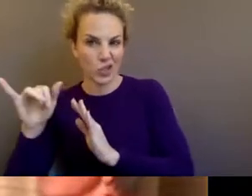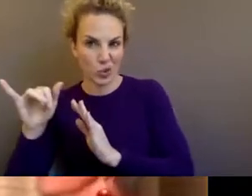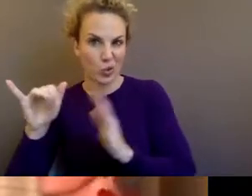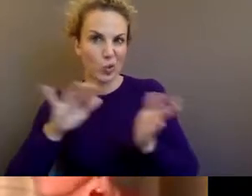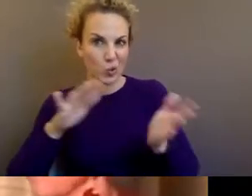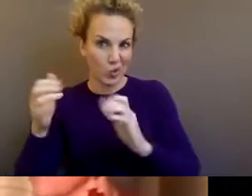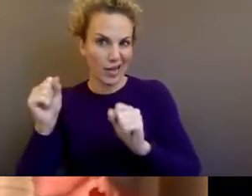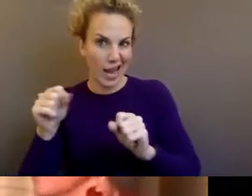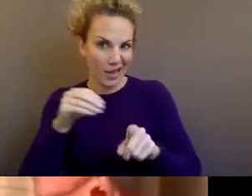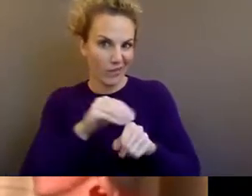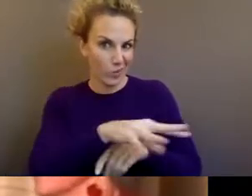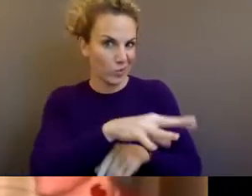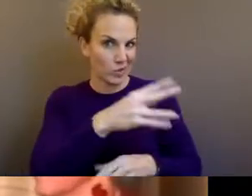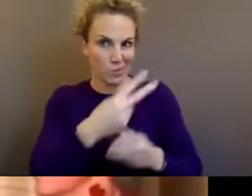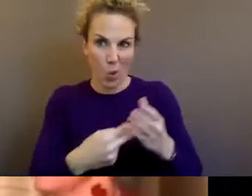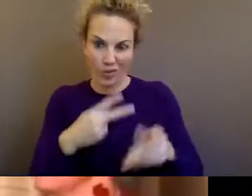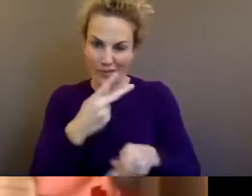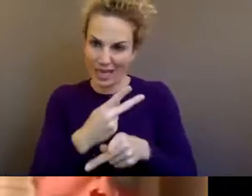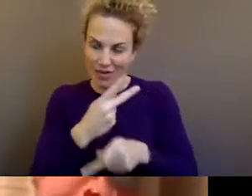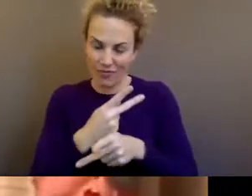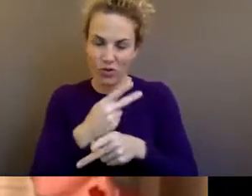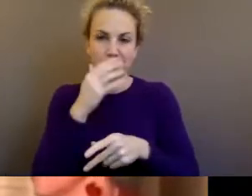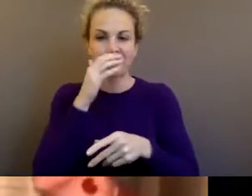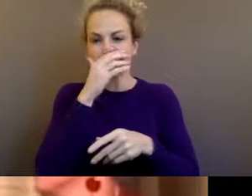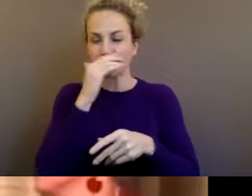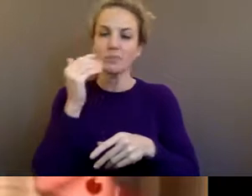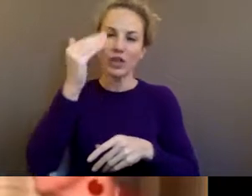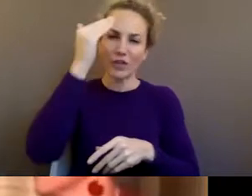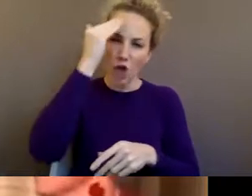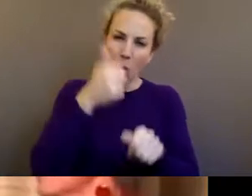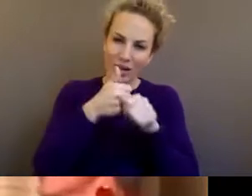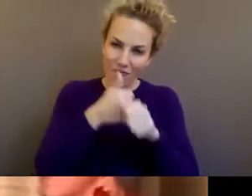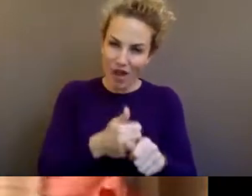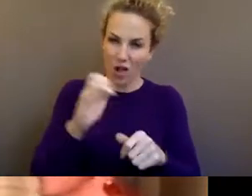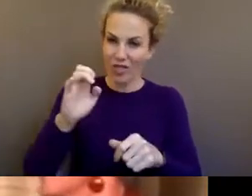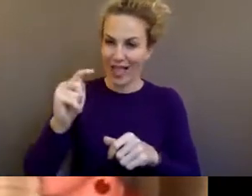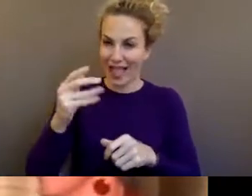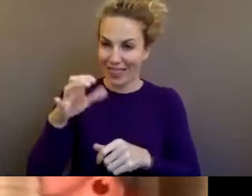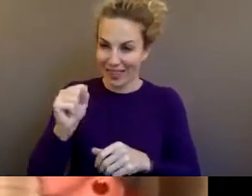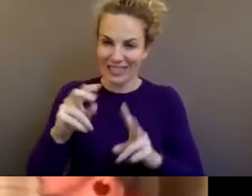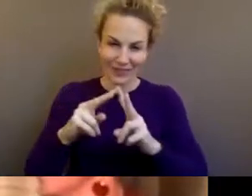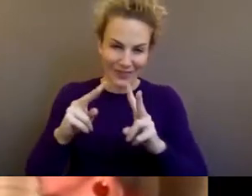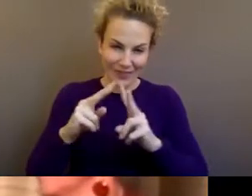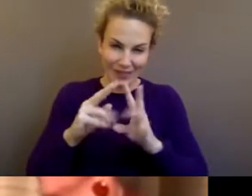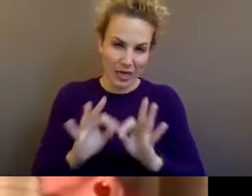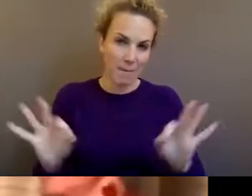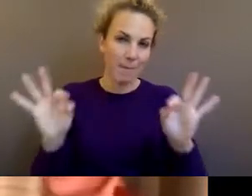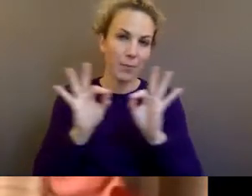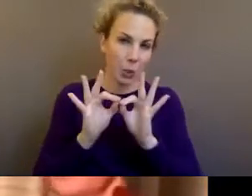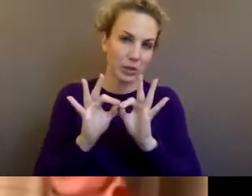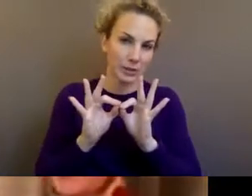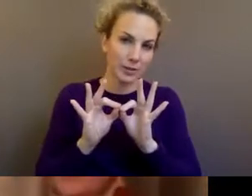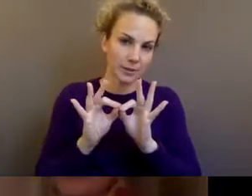because of the importance of the work, I think that knowing and following our ethical guidelines is absolutely imperative.